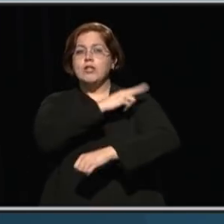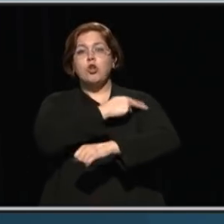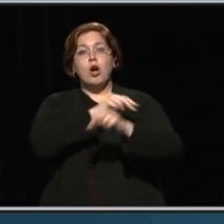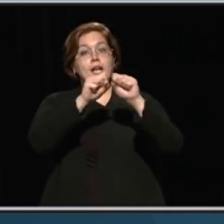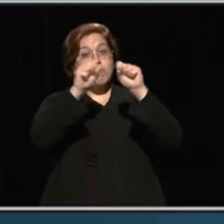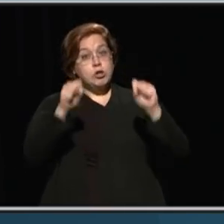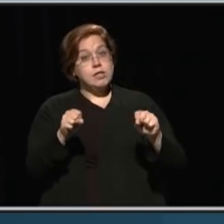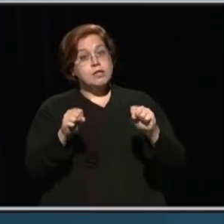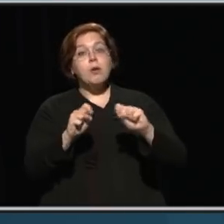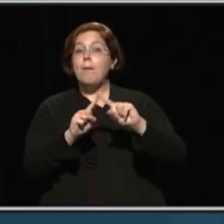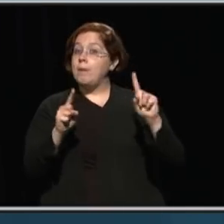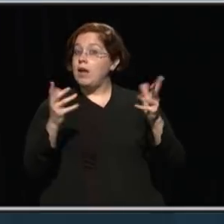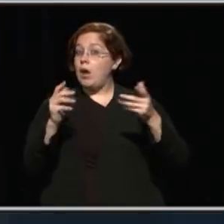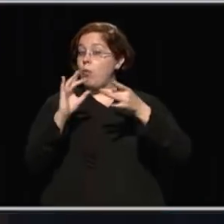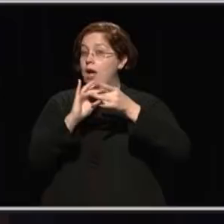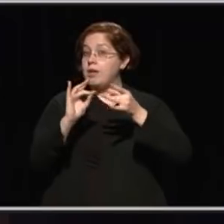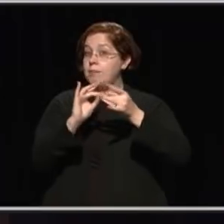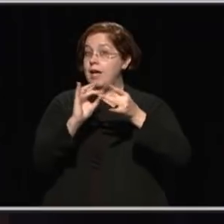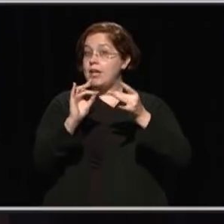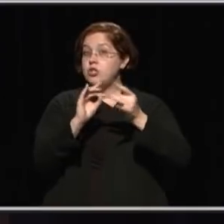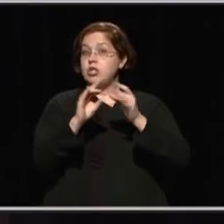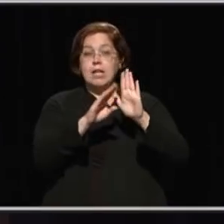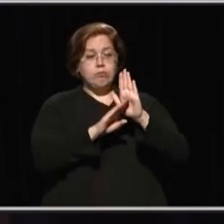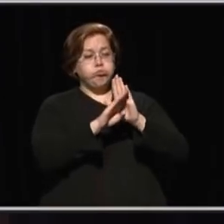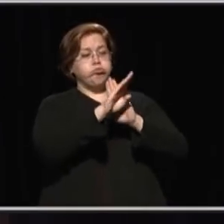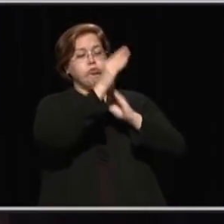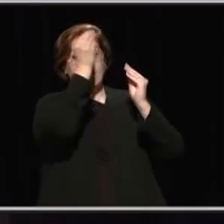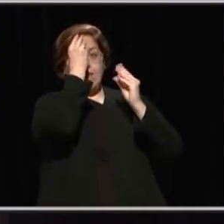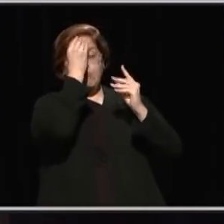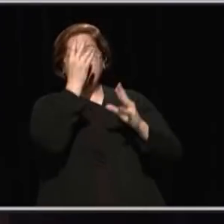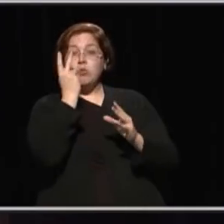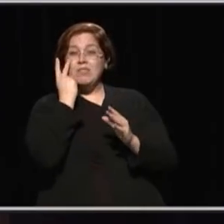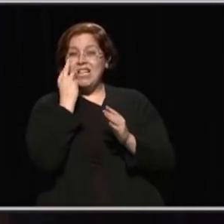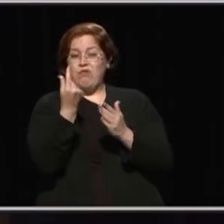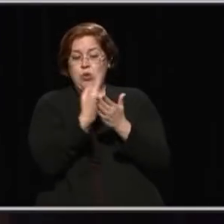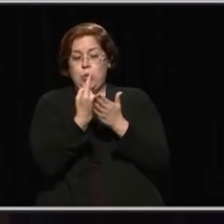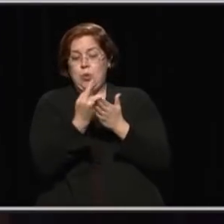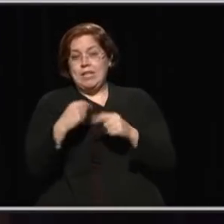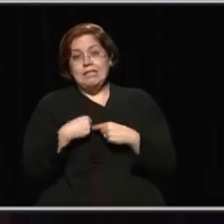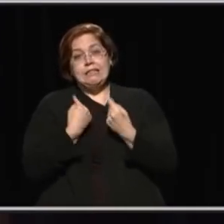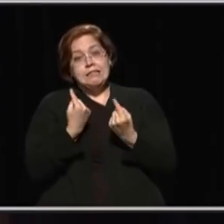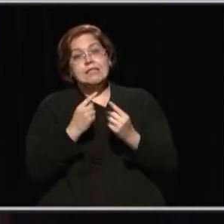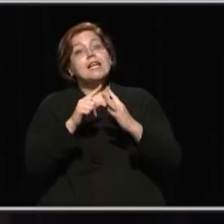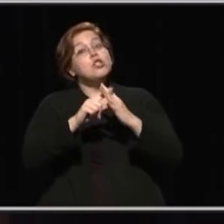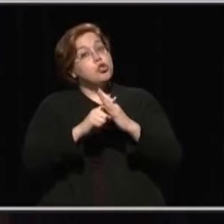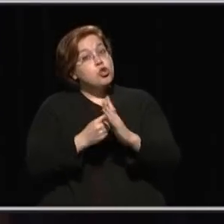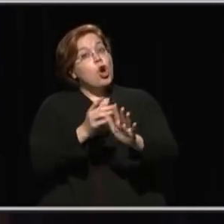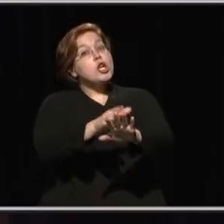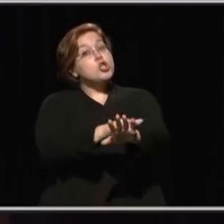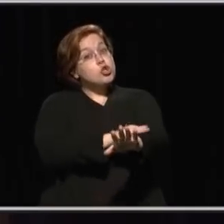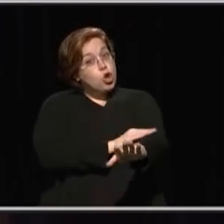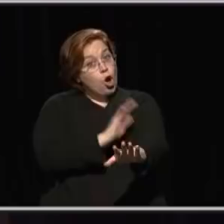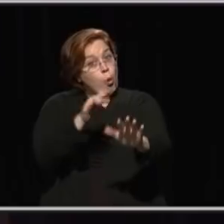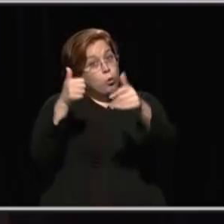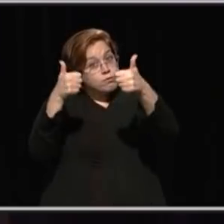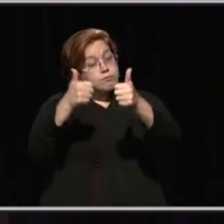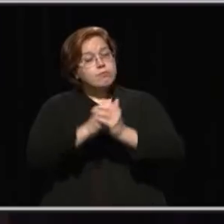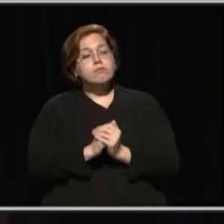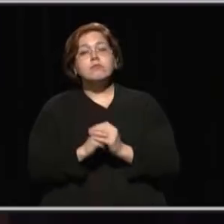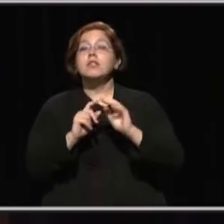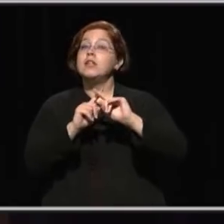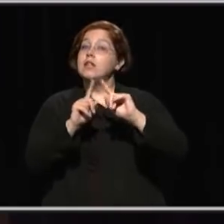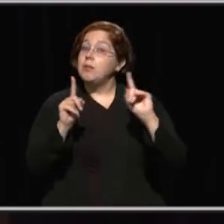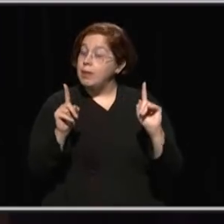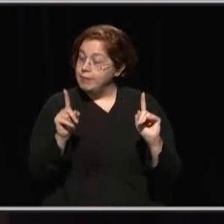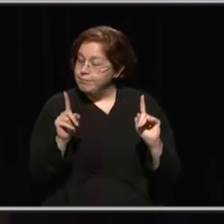do want to mention that the acceleration of data that we've been seeing over the last few weeks is starting to slow, which is a good sign. However, I do want